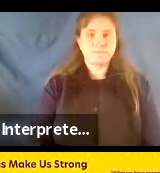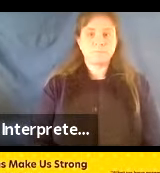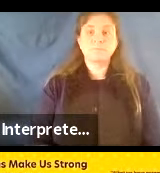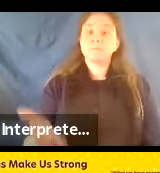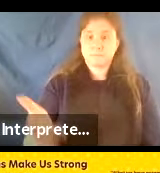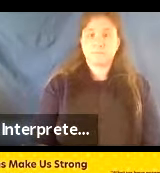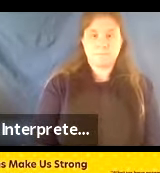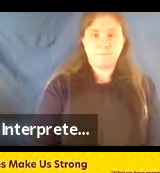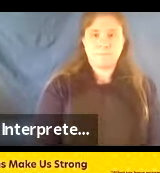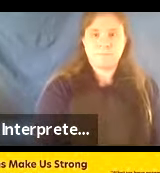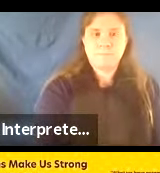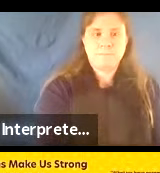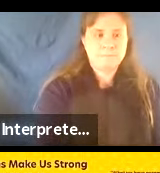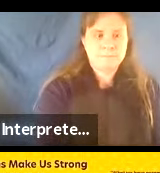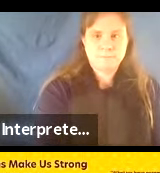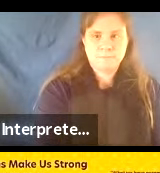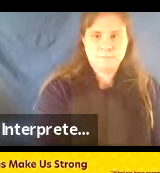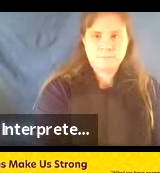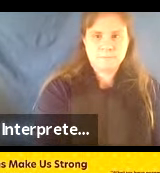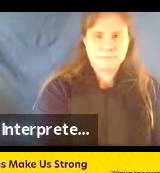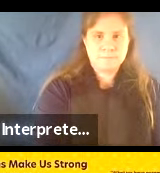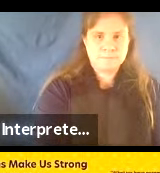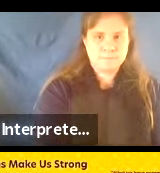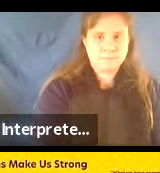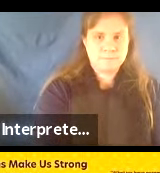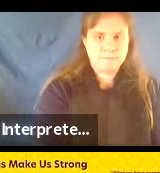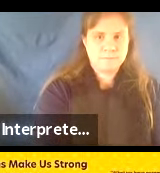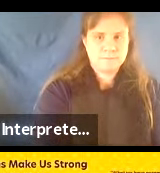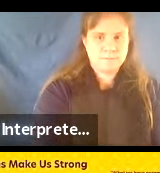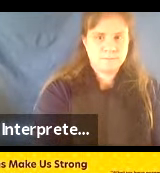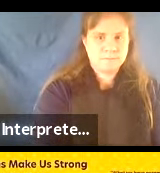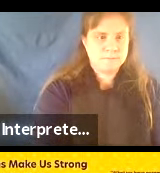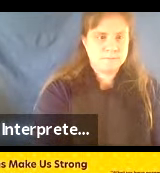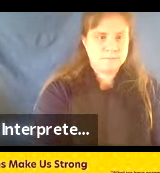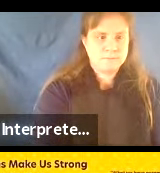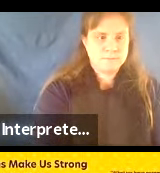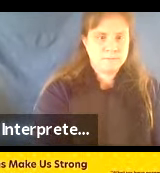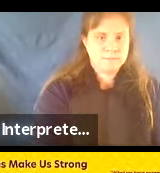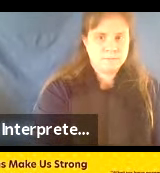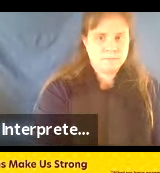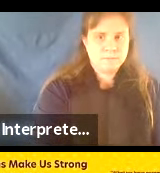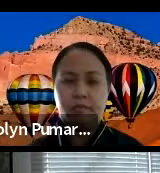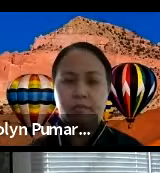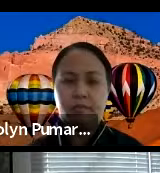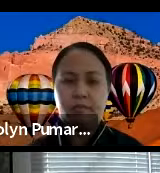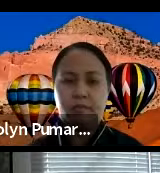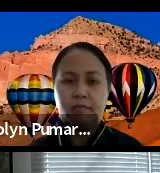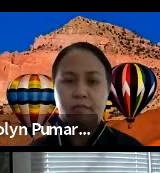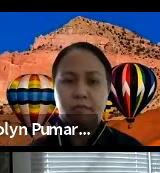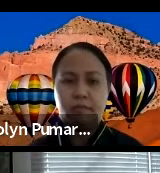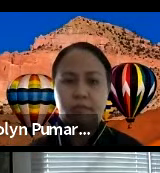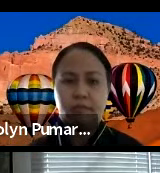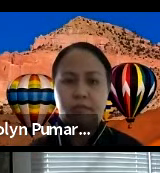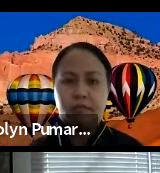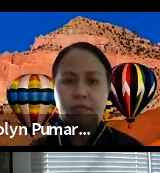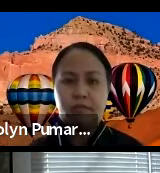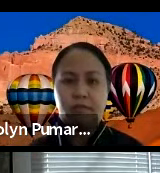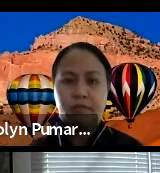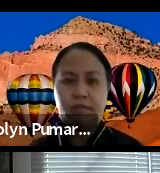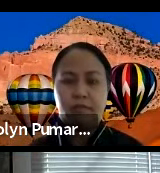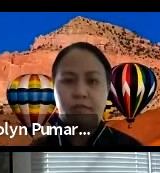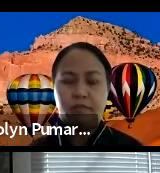now, I want to just call out all the healthcare heroes that really endured all of that. And now we're here again with the light at the end of the tunnel, but